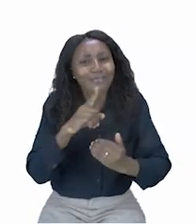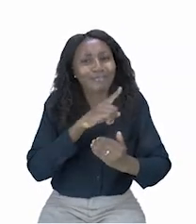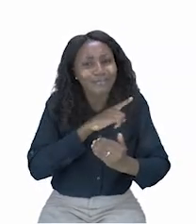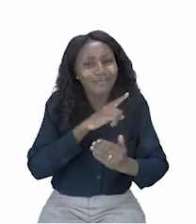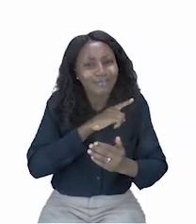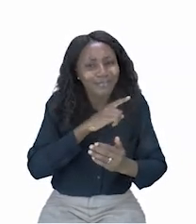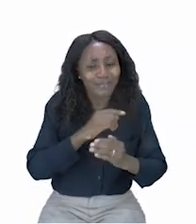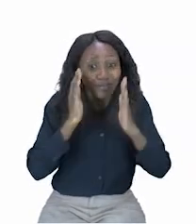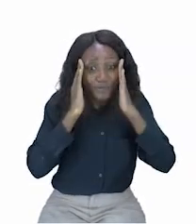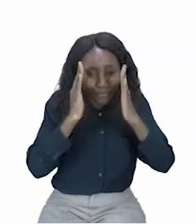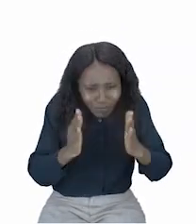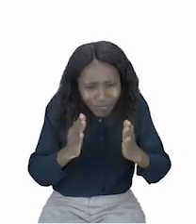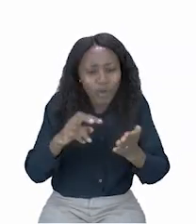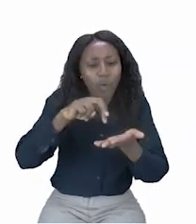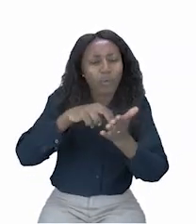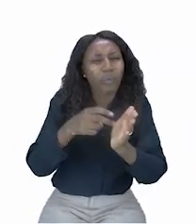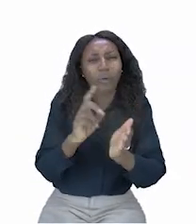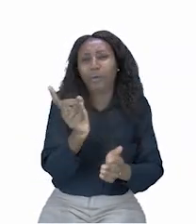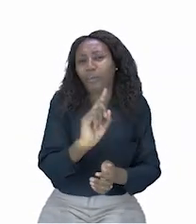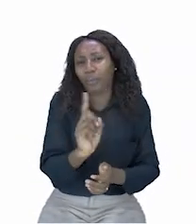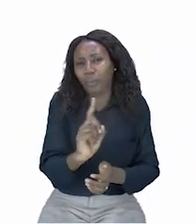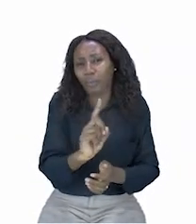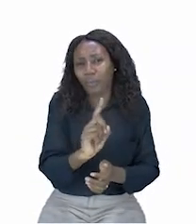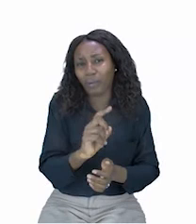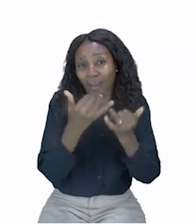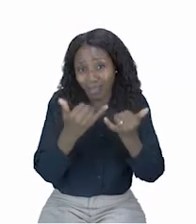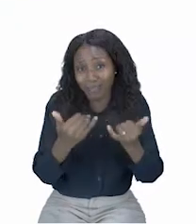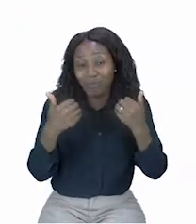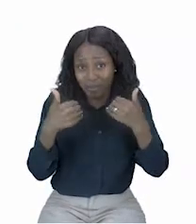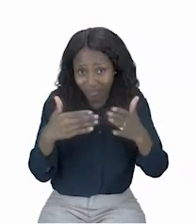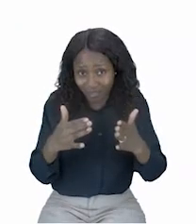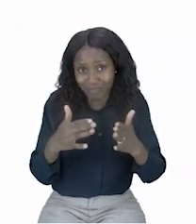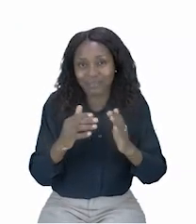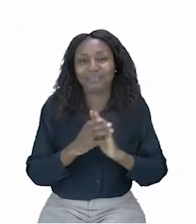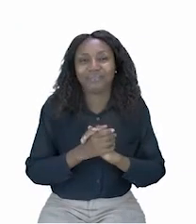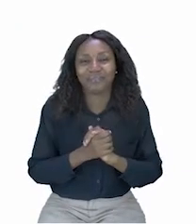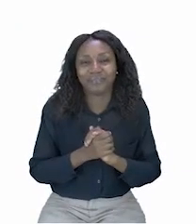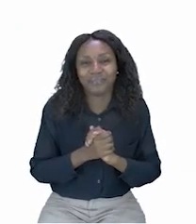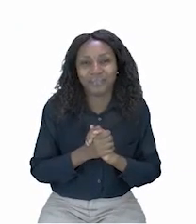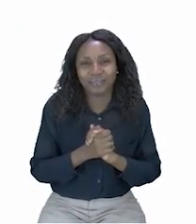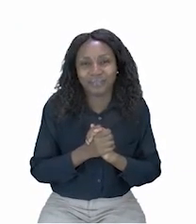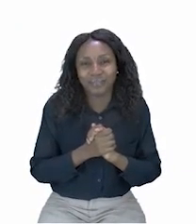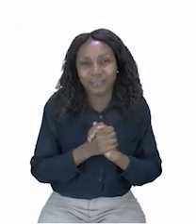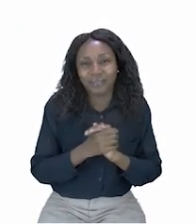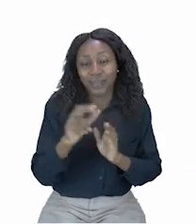look at what they mean as well. Let's take a look at the board. Now, the